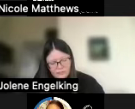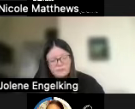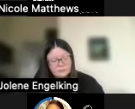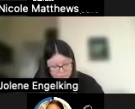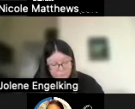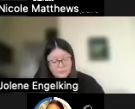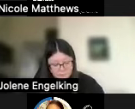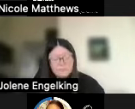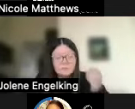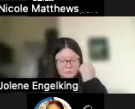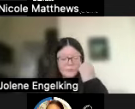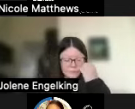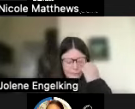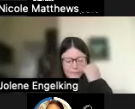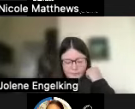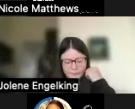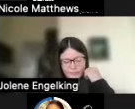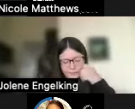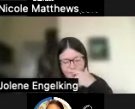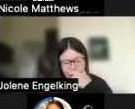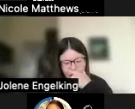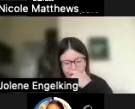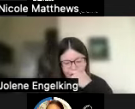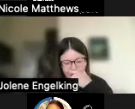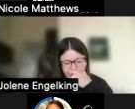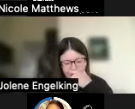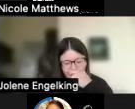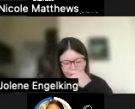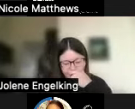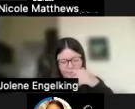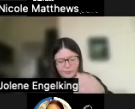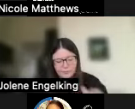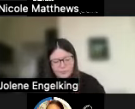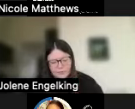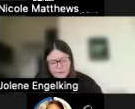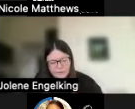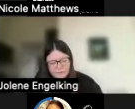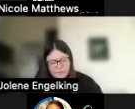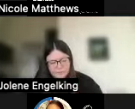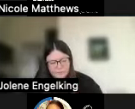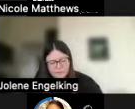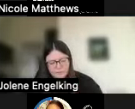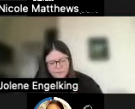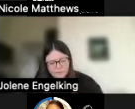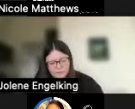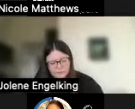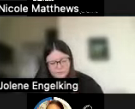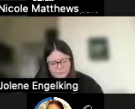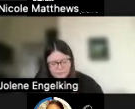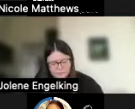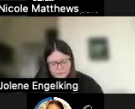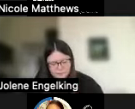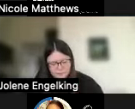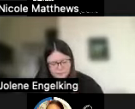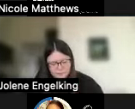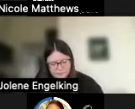understand what I'm reading. Like that's something that happens to me when I experience a lot of stress. It's very